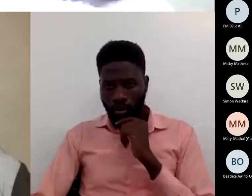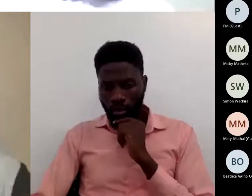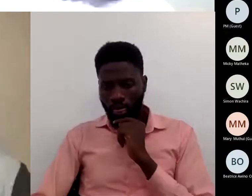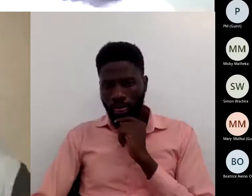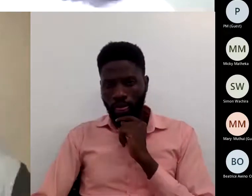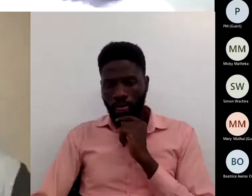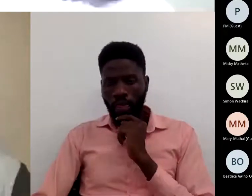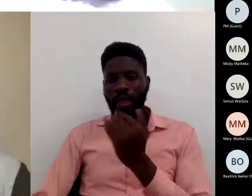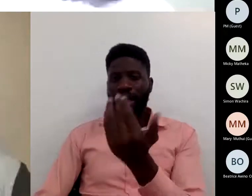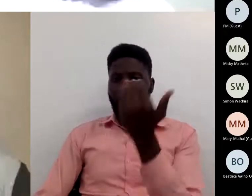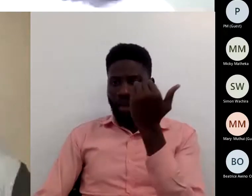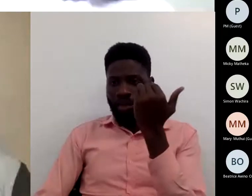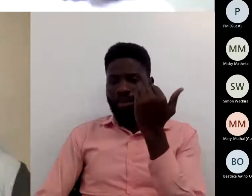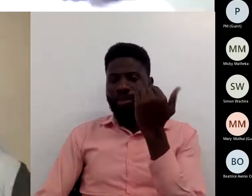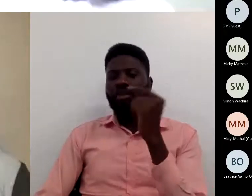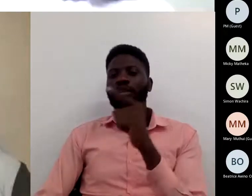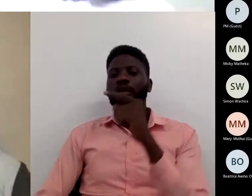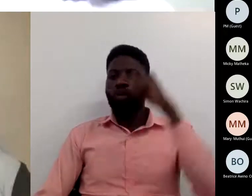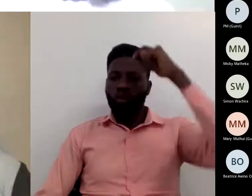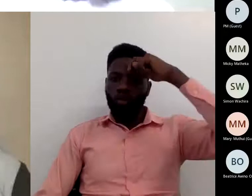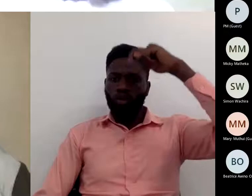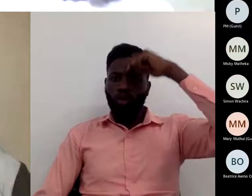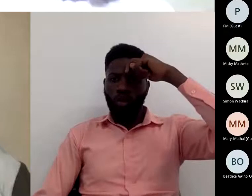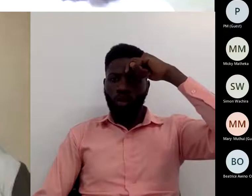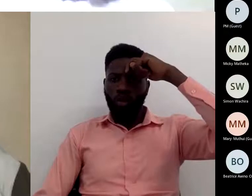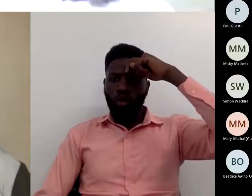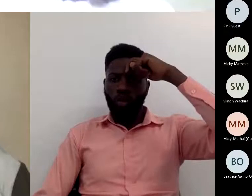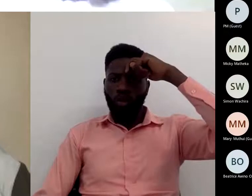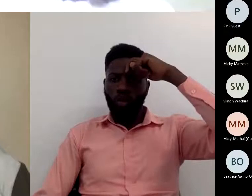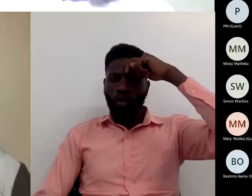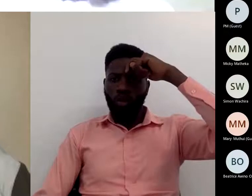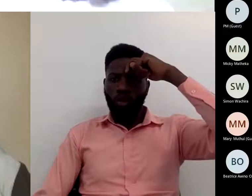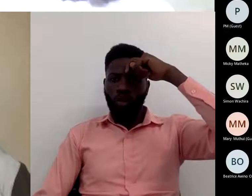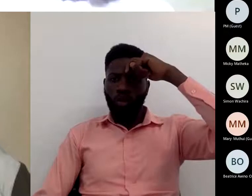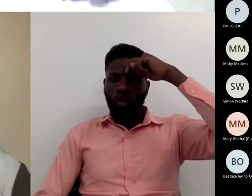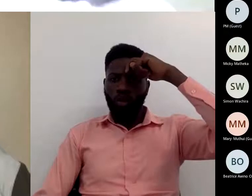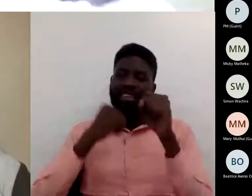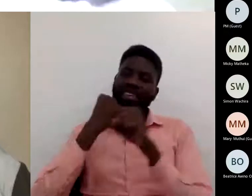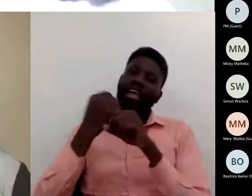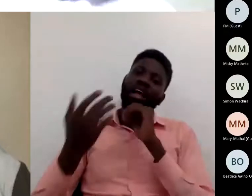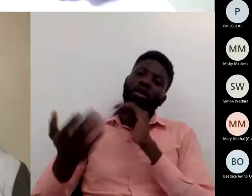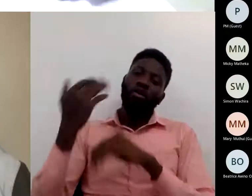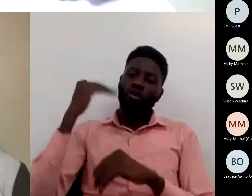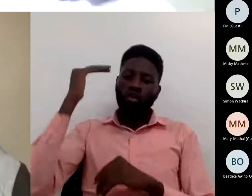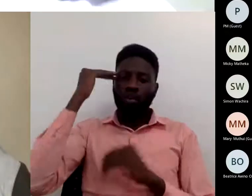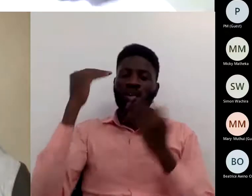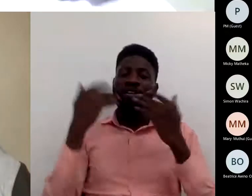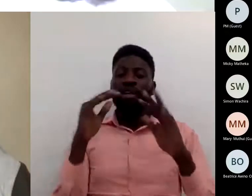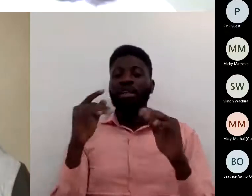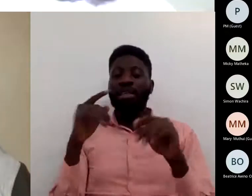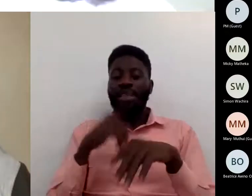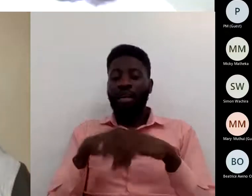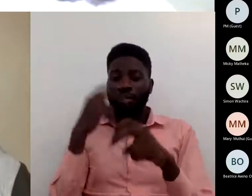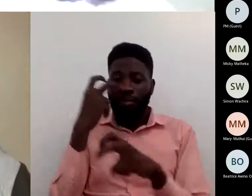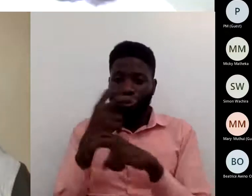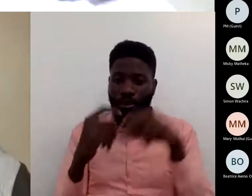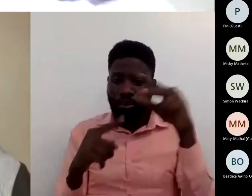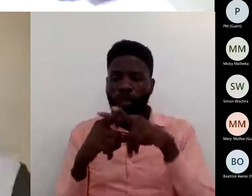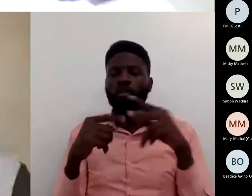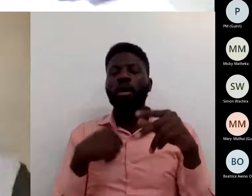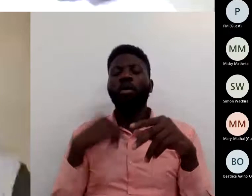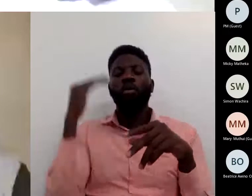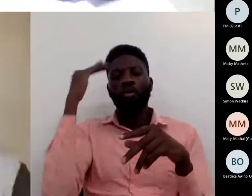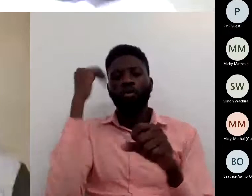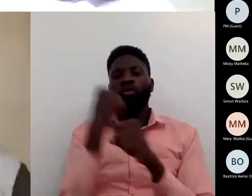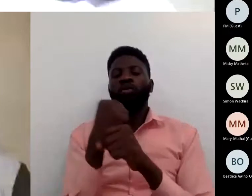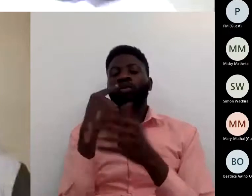was wisdom. Imagine I knew that 5 years ago. If I came into a difficult period, I would know what to do. So what that